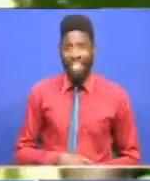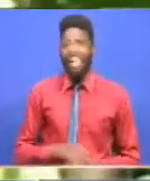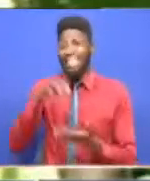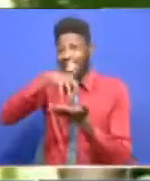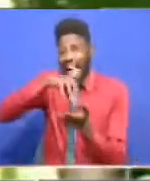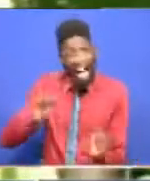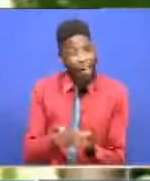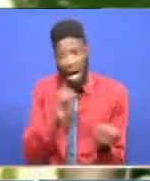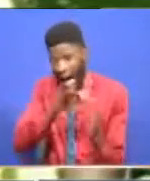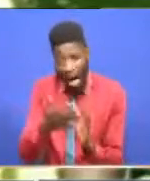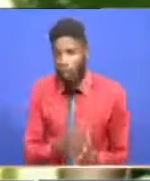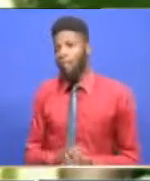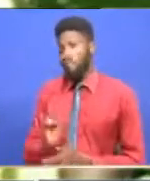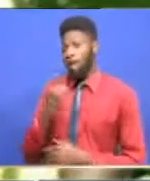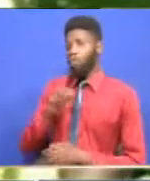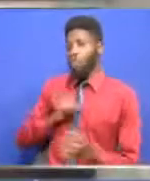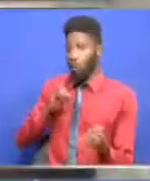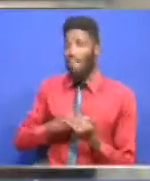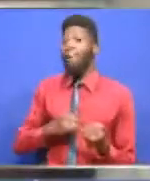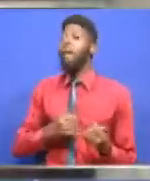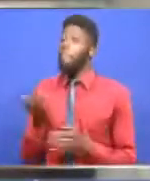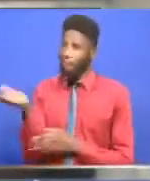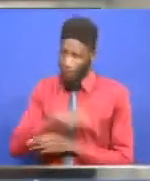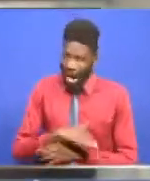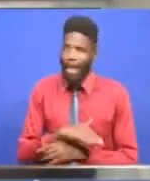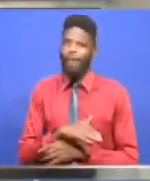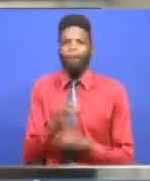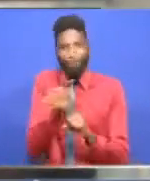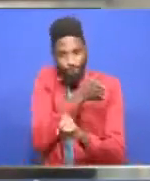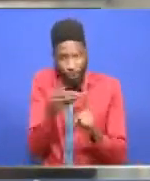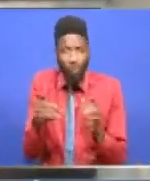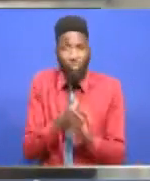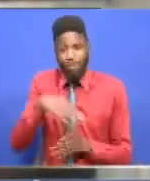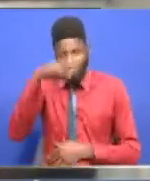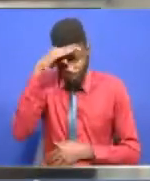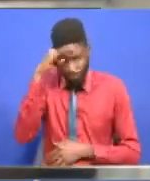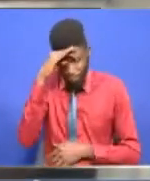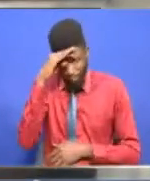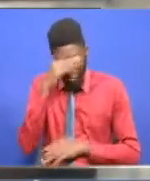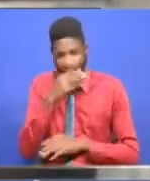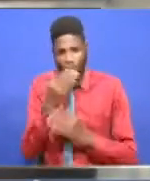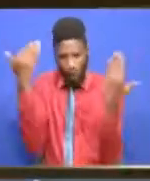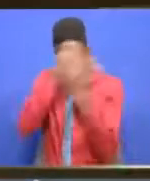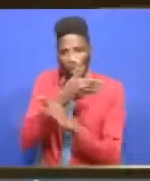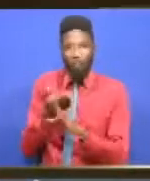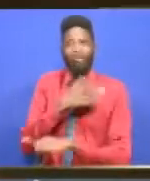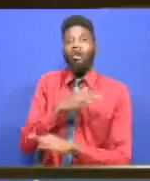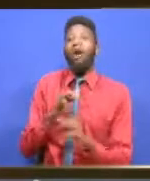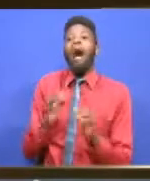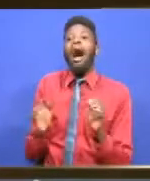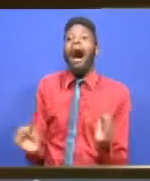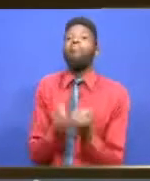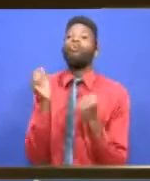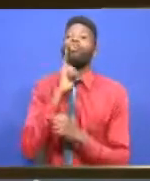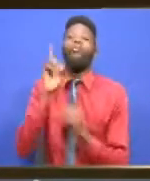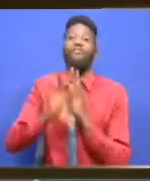wife came back, managed to entice him with illicit brew on the fateful night before he was found dead.